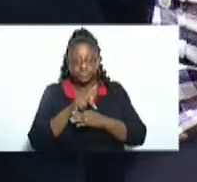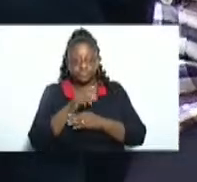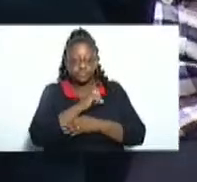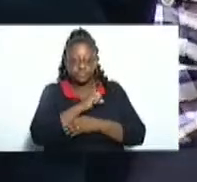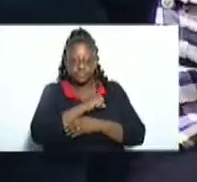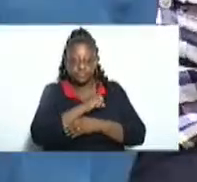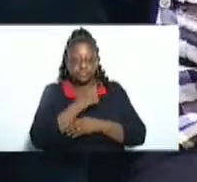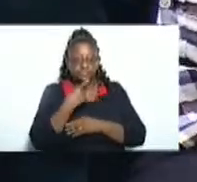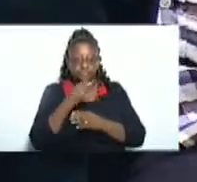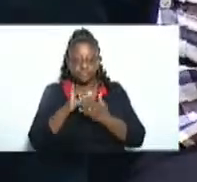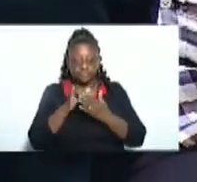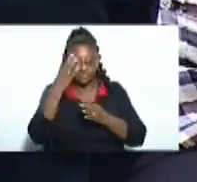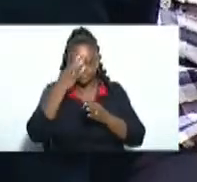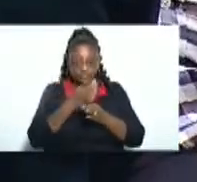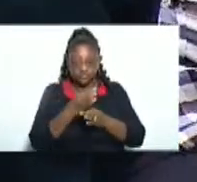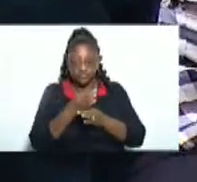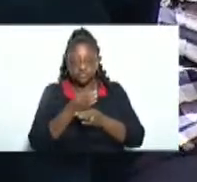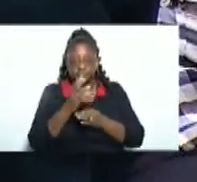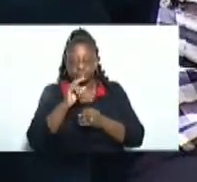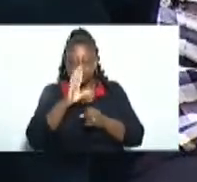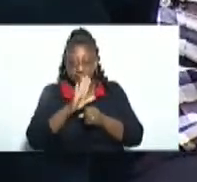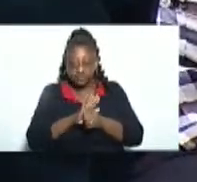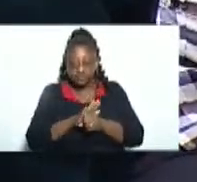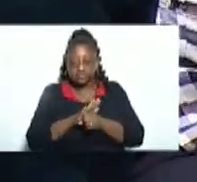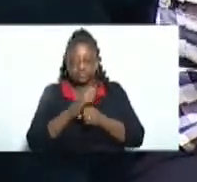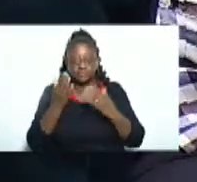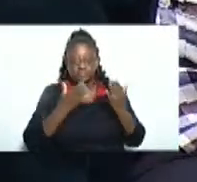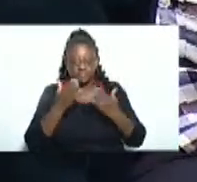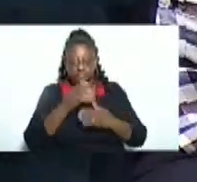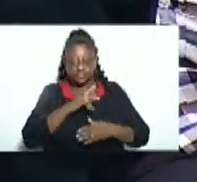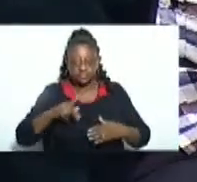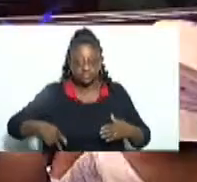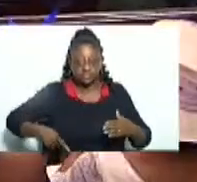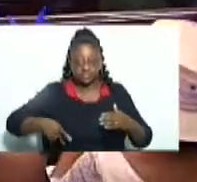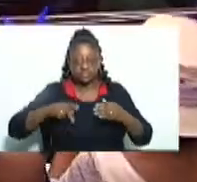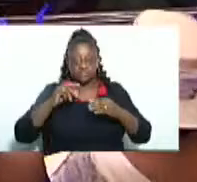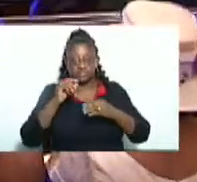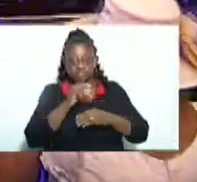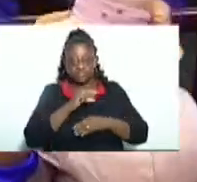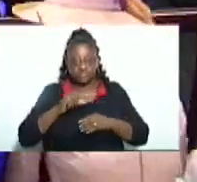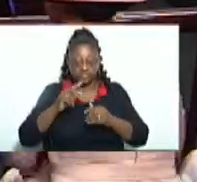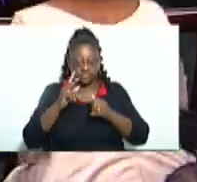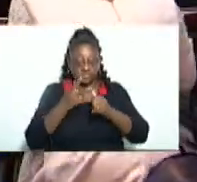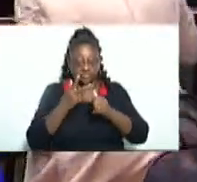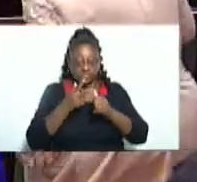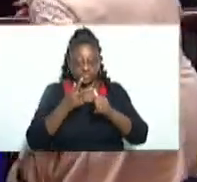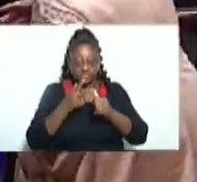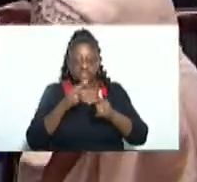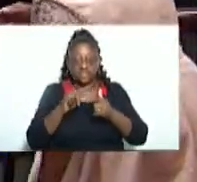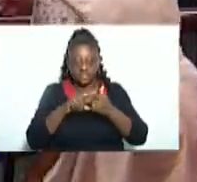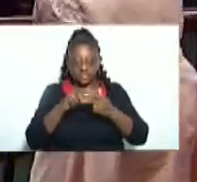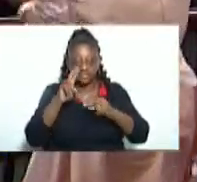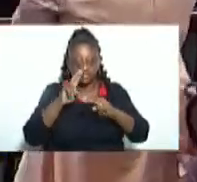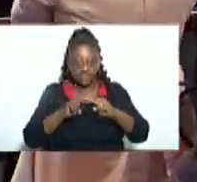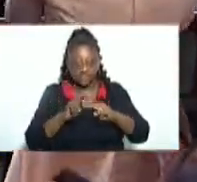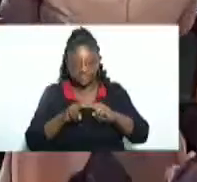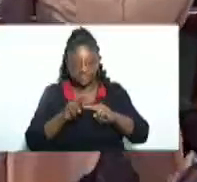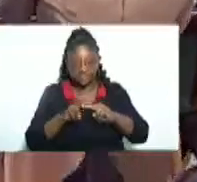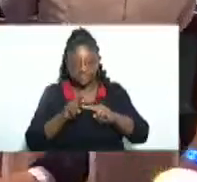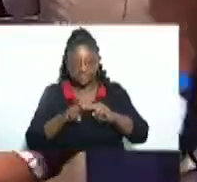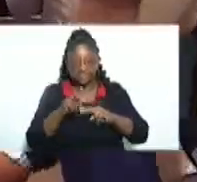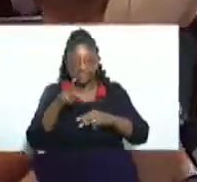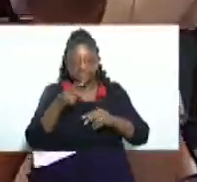will faithful and bear true allegiance to His Majesty King Charles III. And then his seat in the House of Assembly.